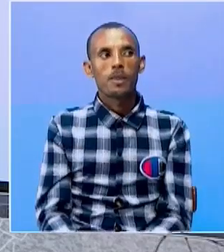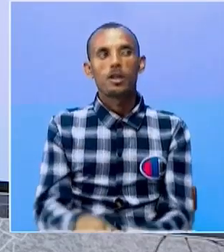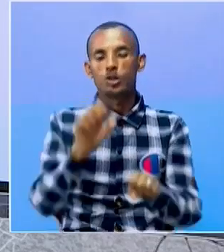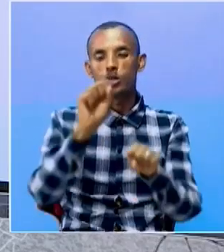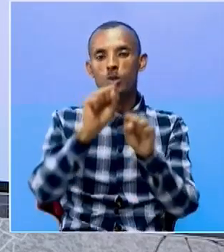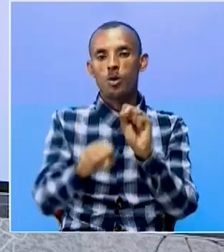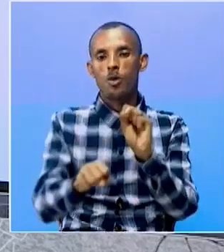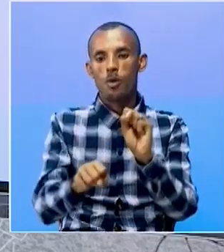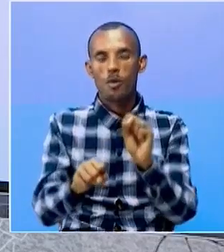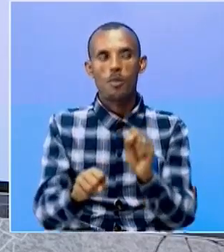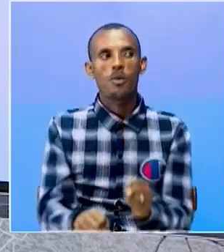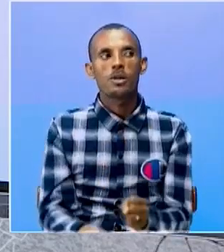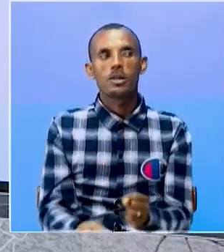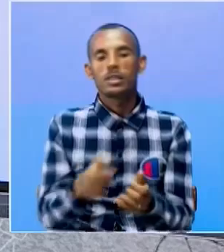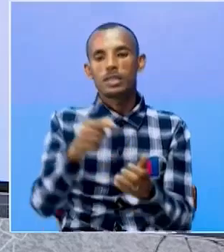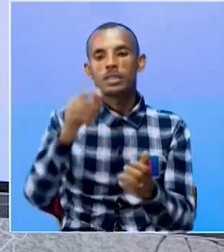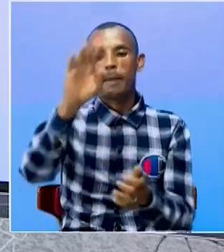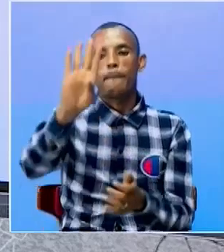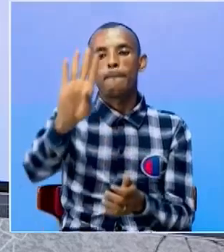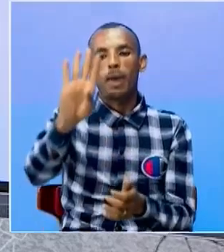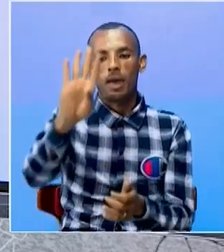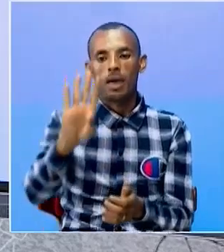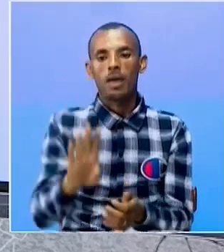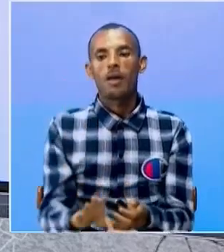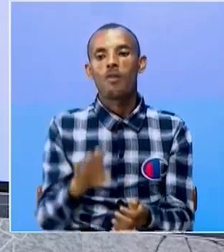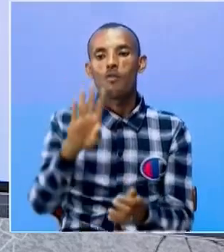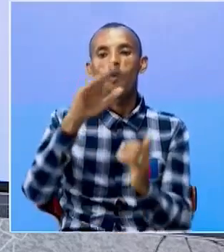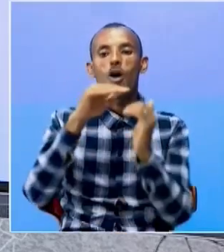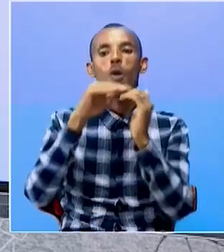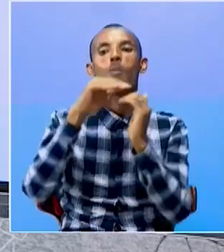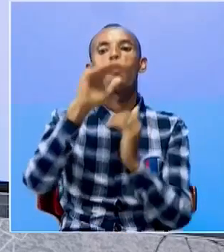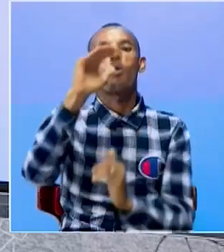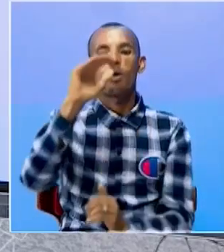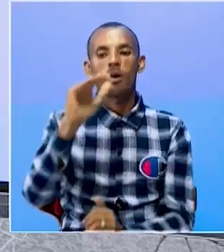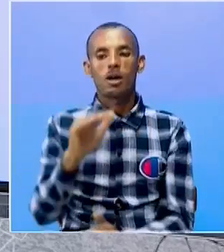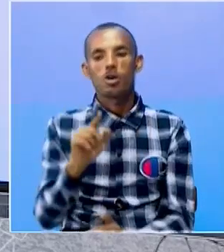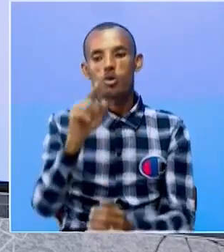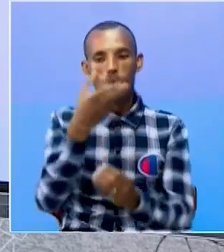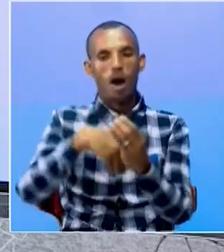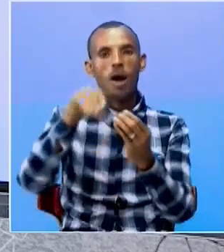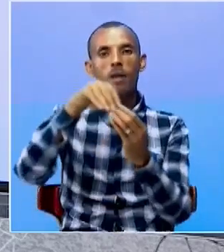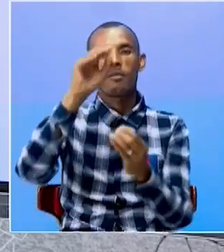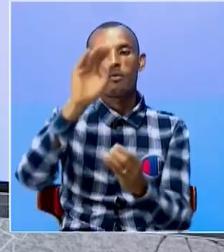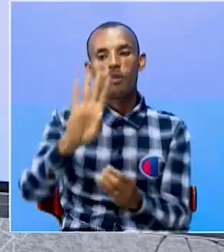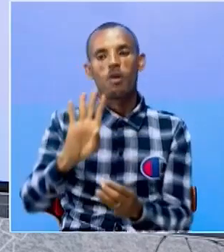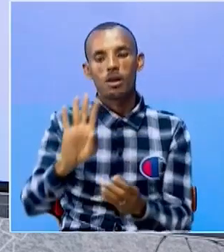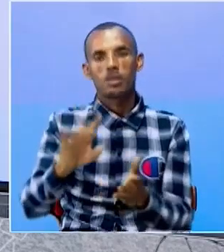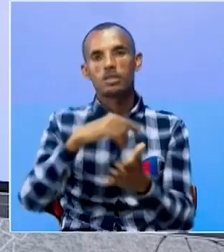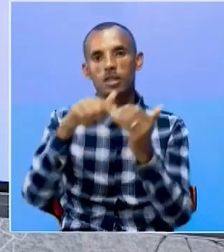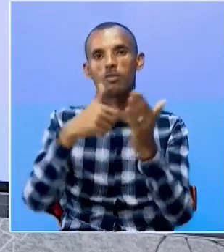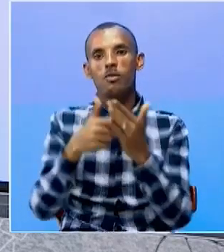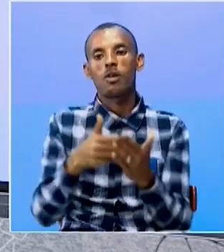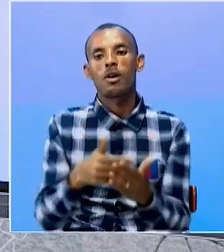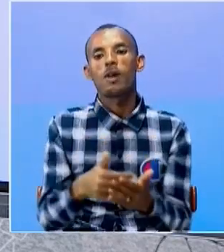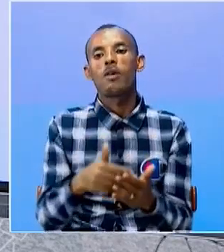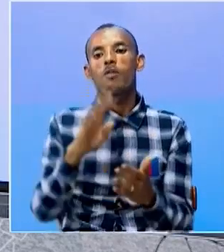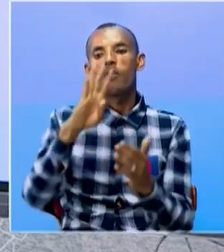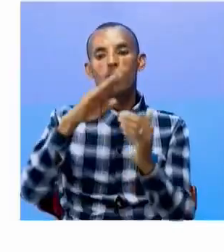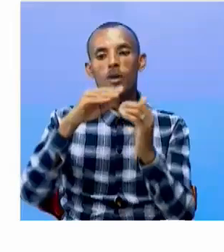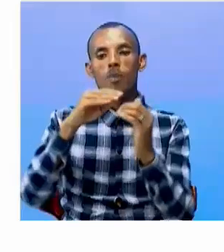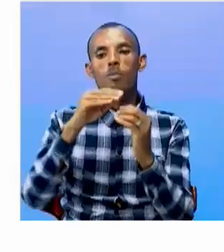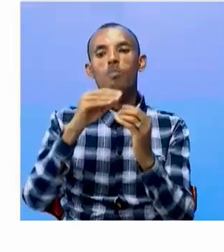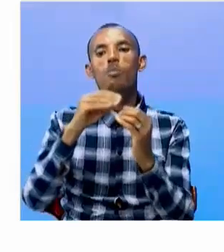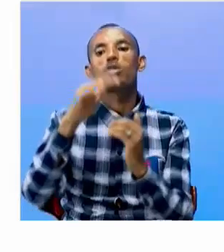So there is B here. 4 more. That means you add 4. Therefore, 4 more than a number means